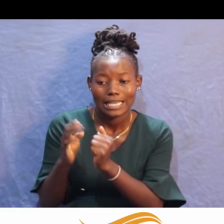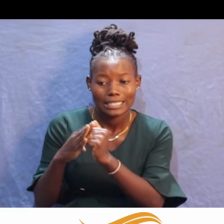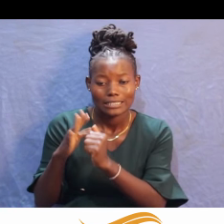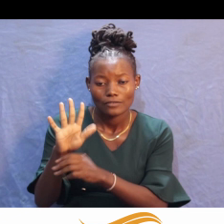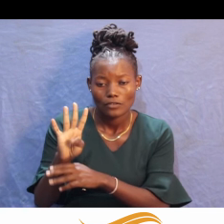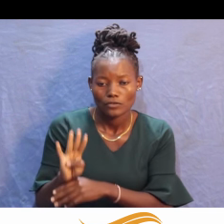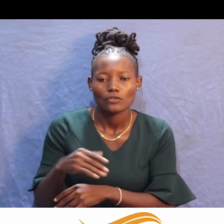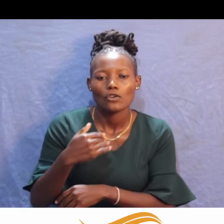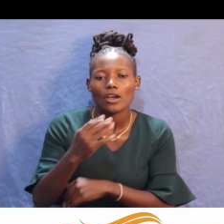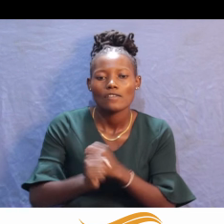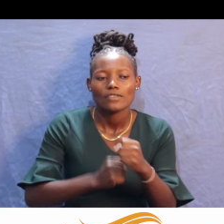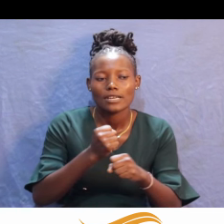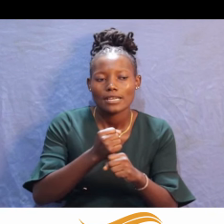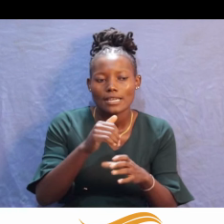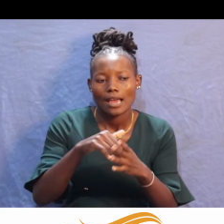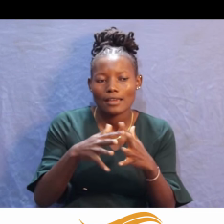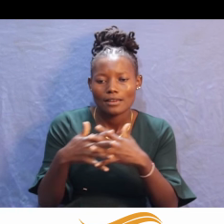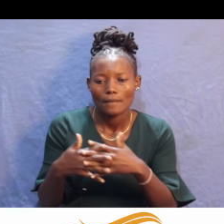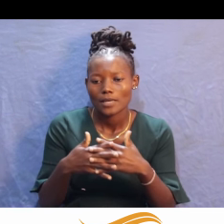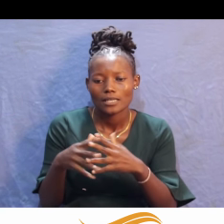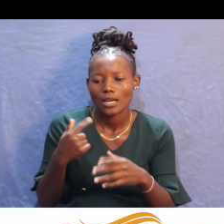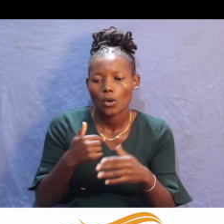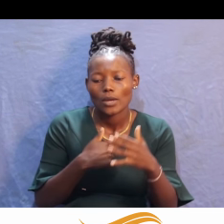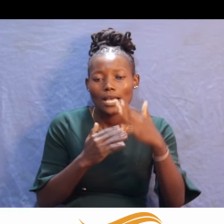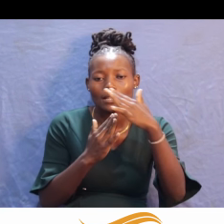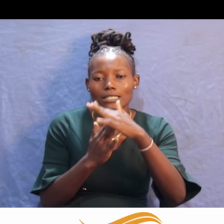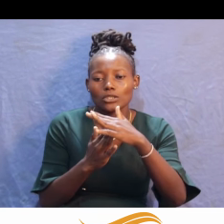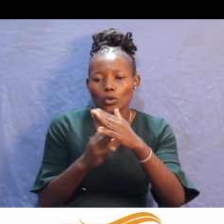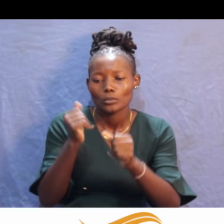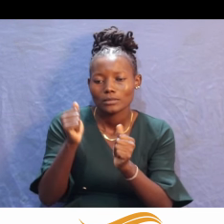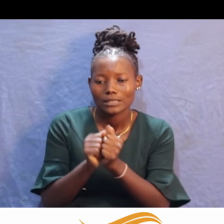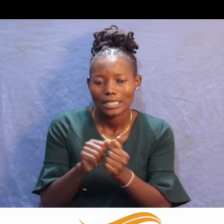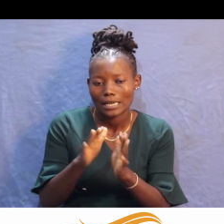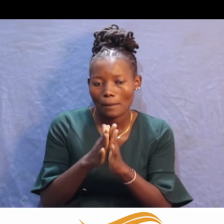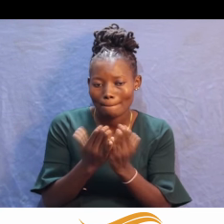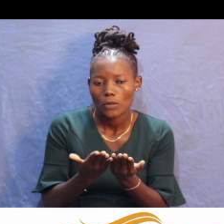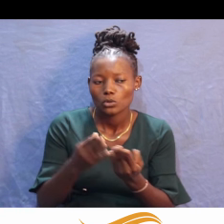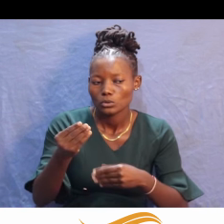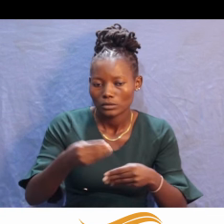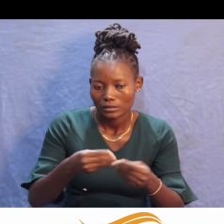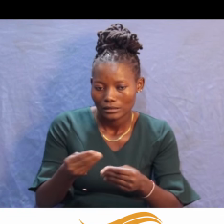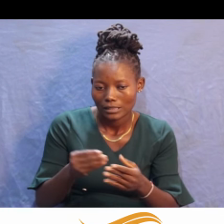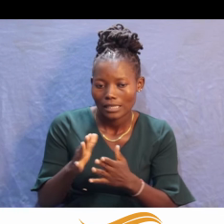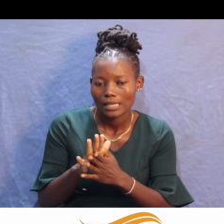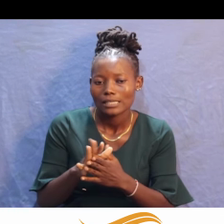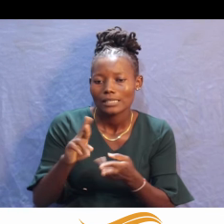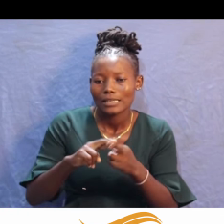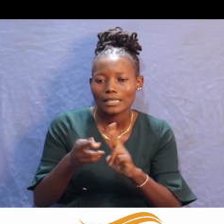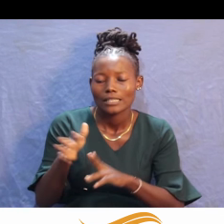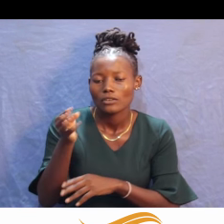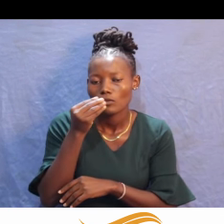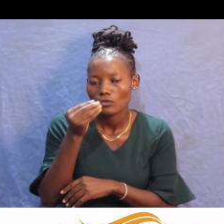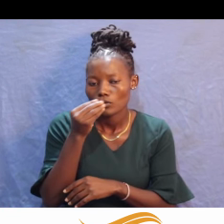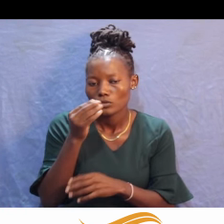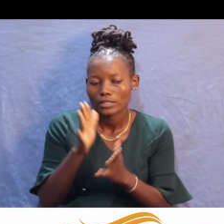year in the United States, one of the top 10 books has been sold has been a diet-related book. And research shows